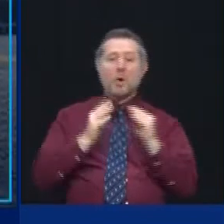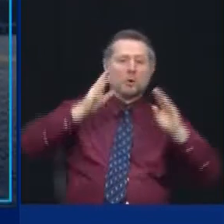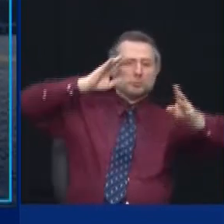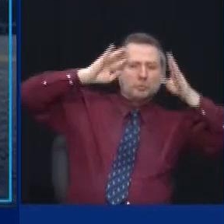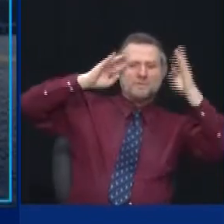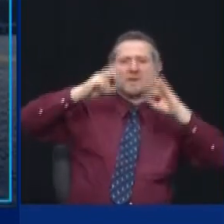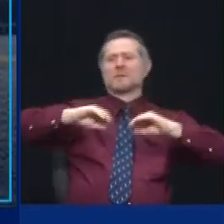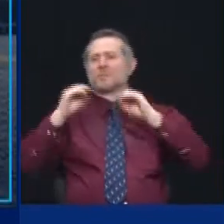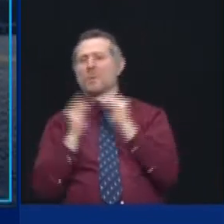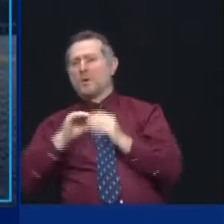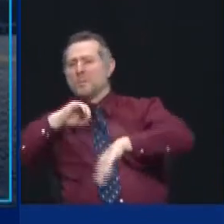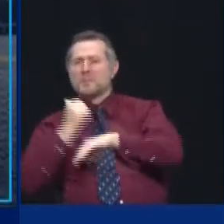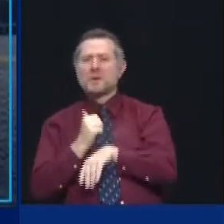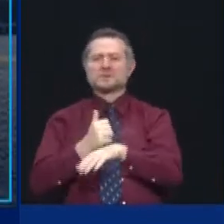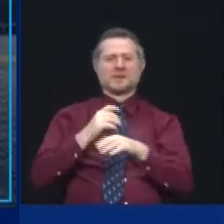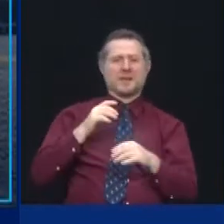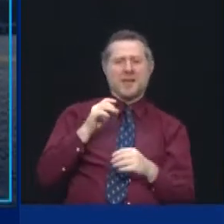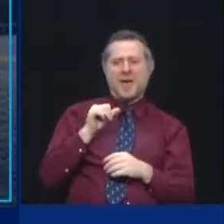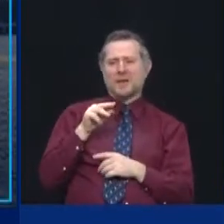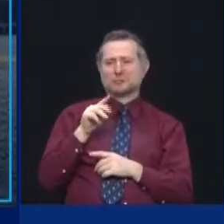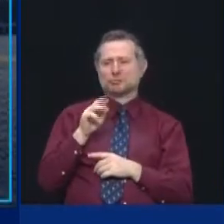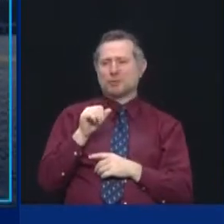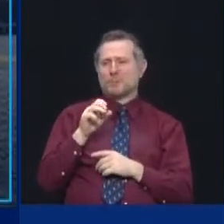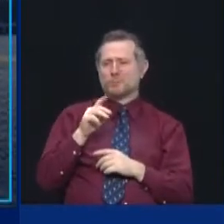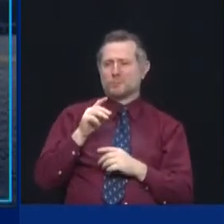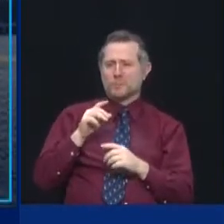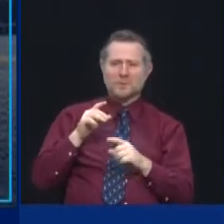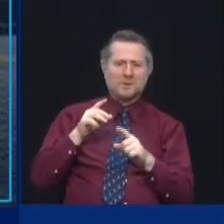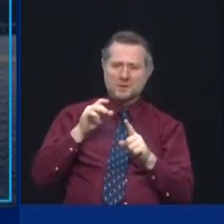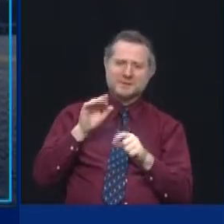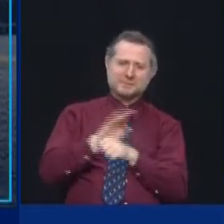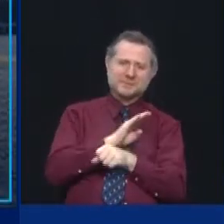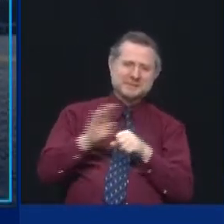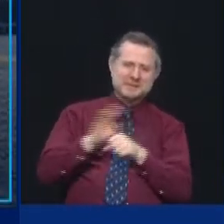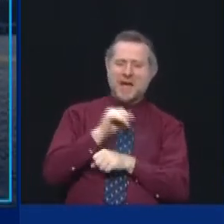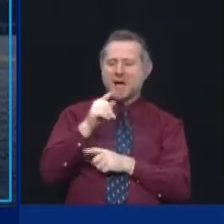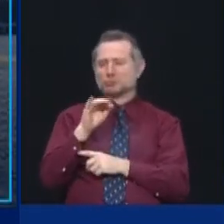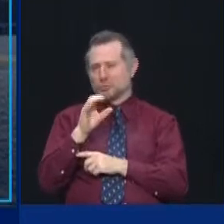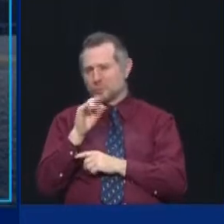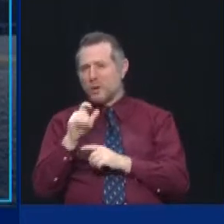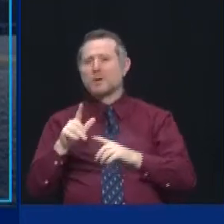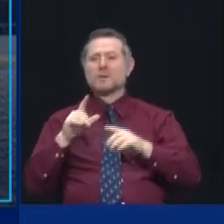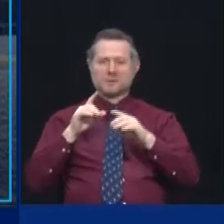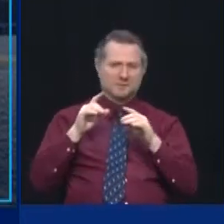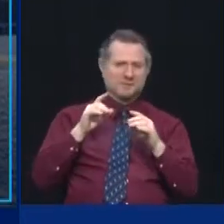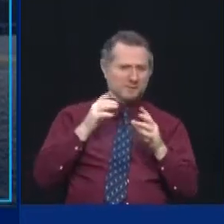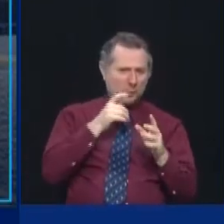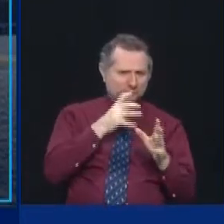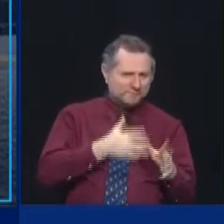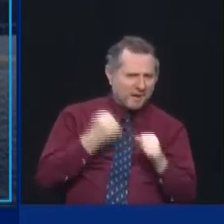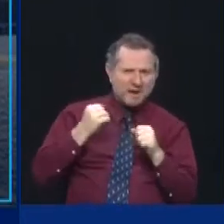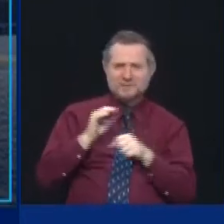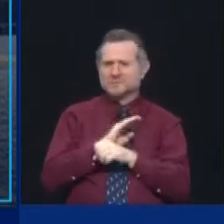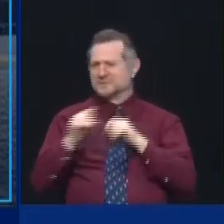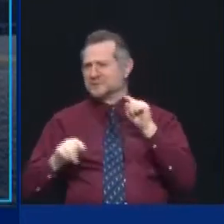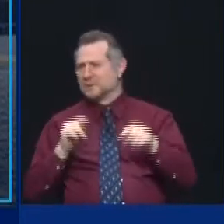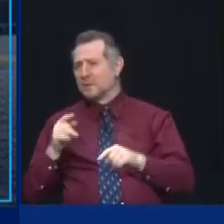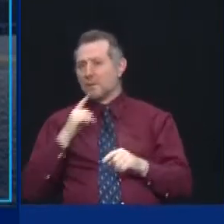to all the people, the nurses, the doctors, everyone who really stepped up and delivered for